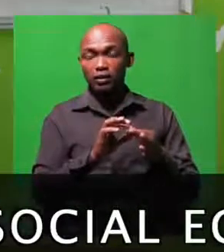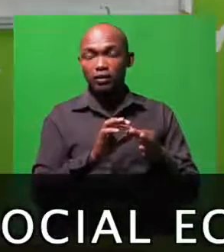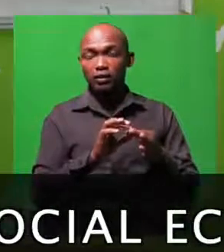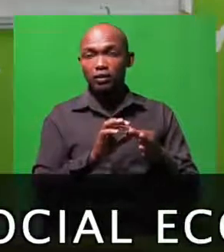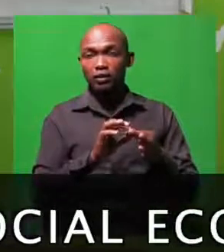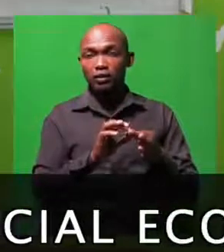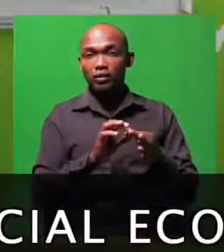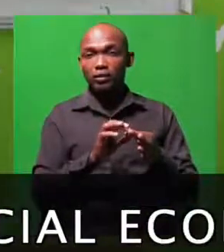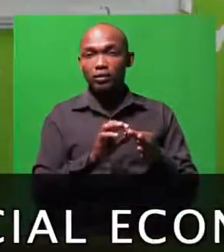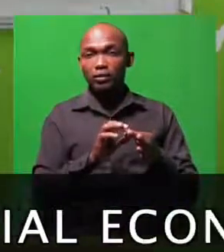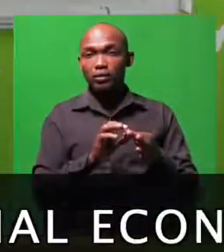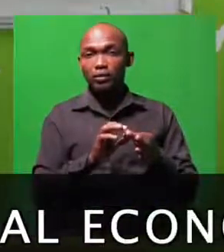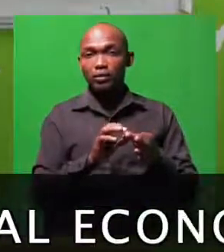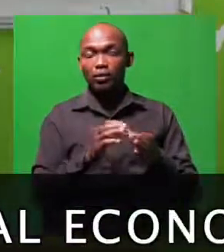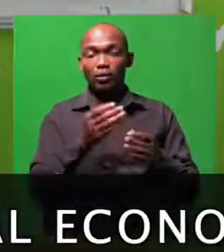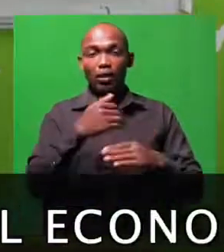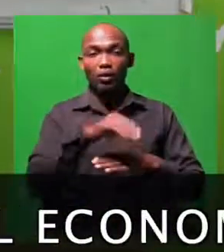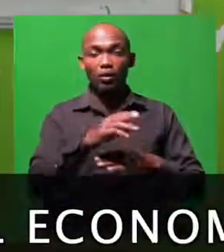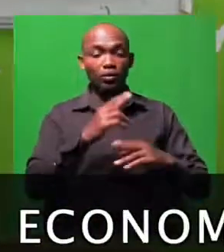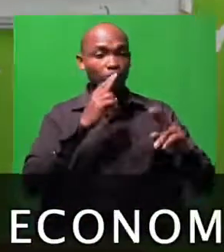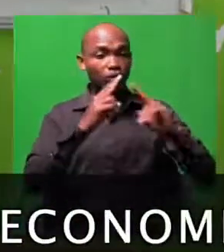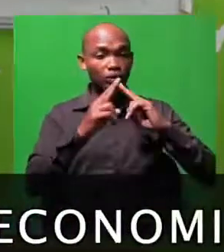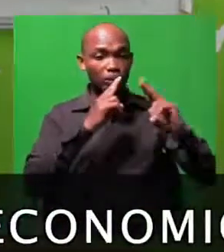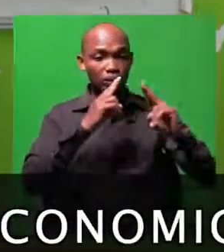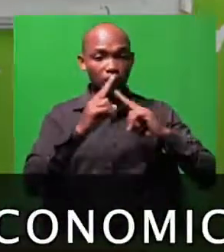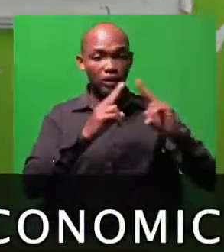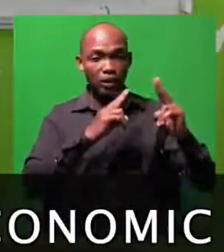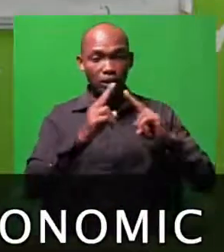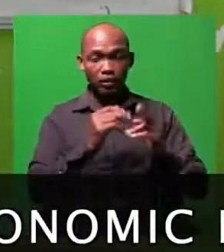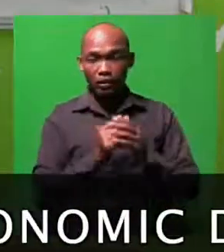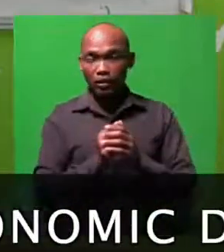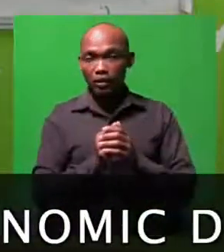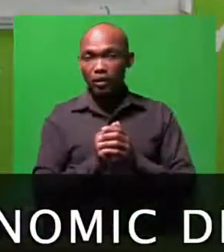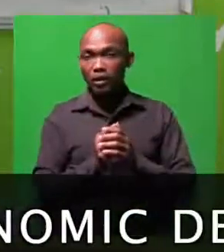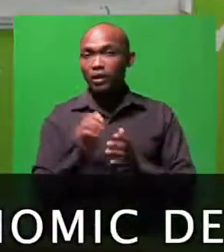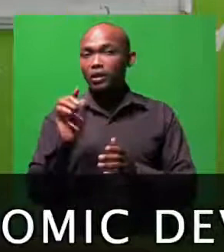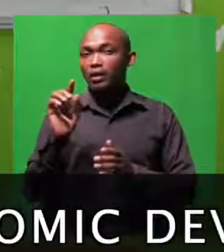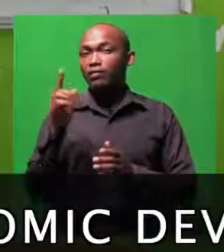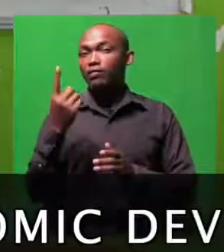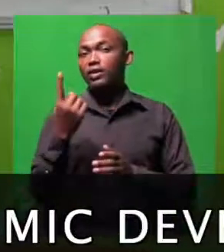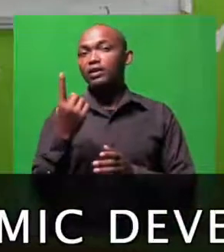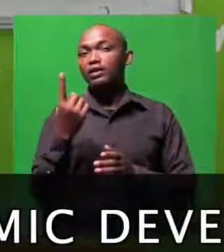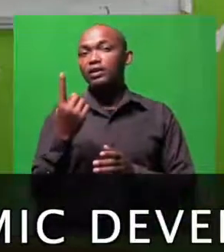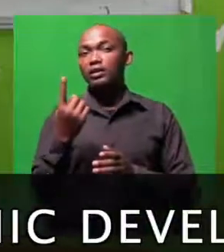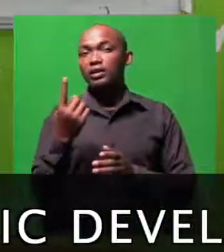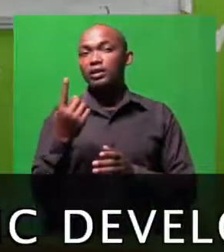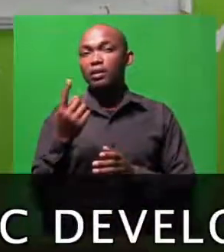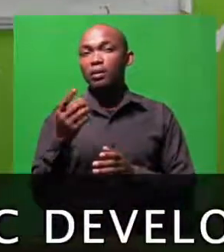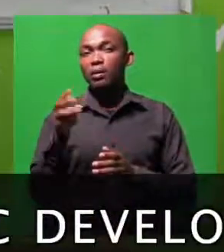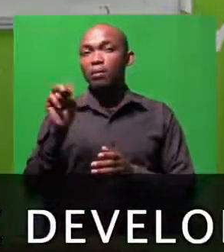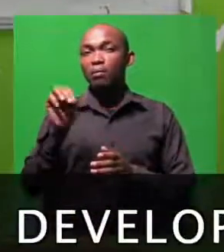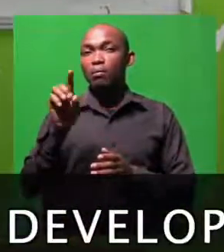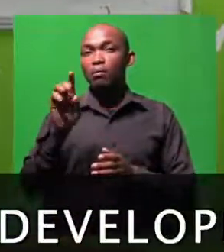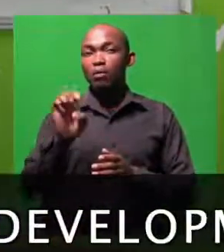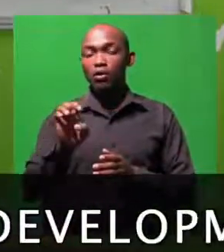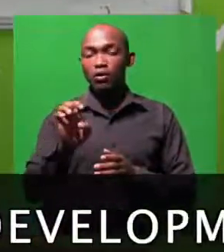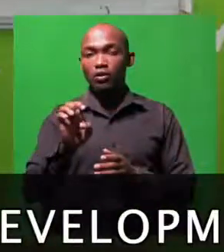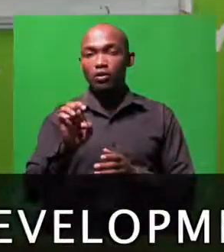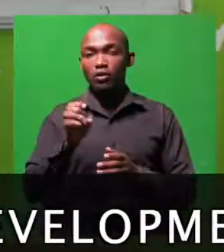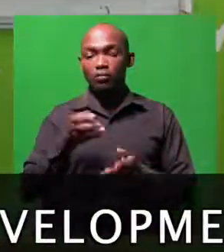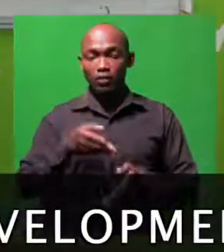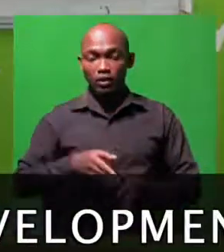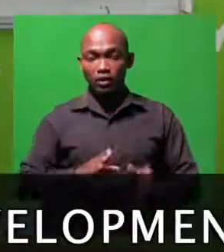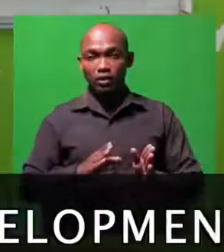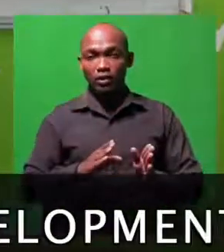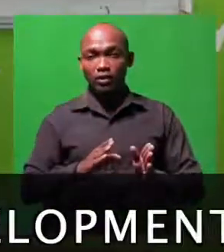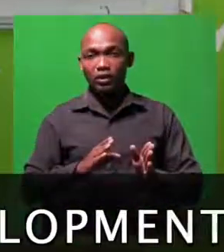Particularly, we are going to discuss the first mode of production